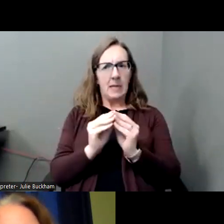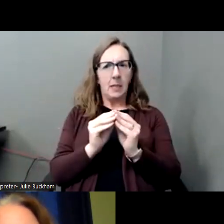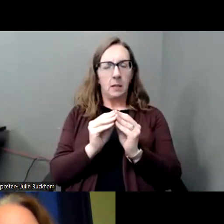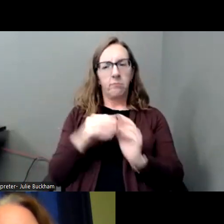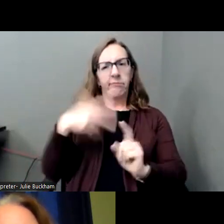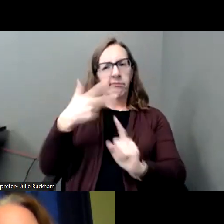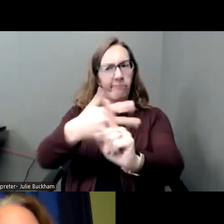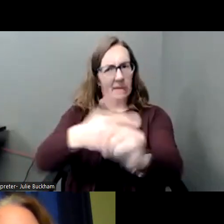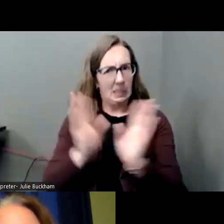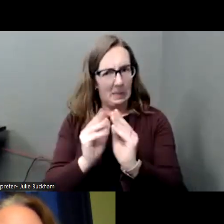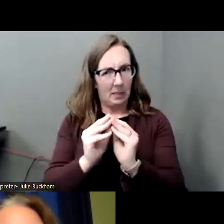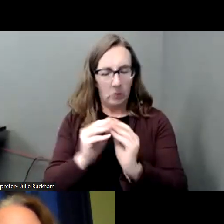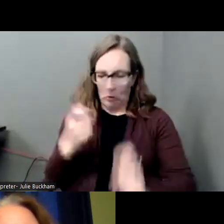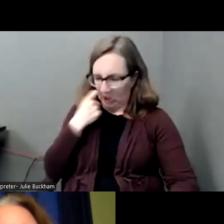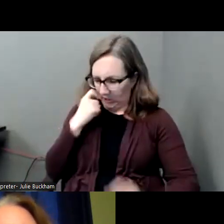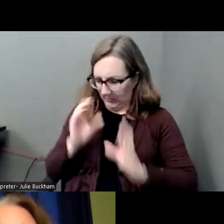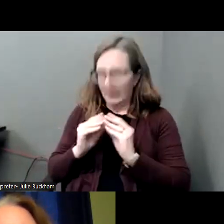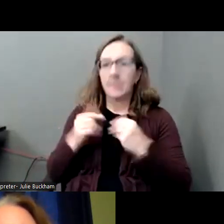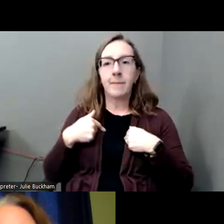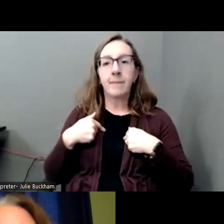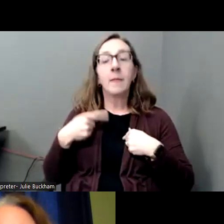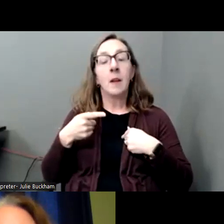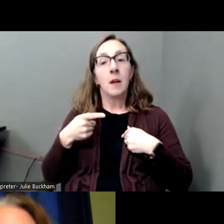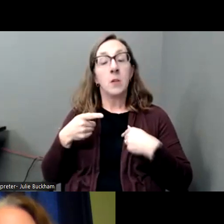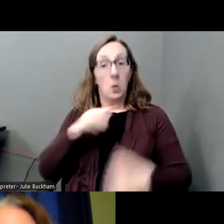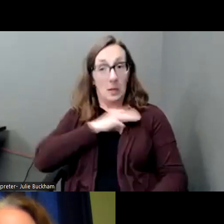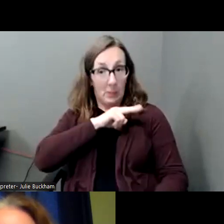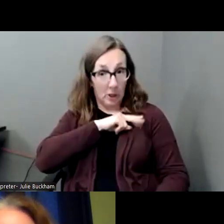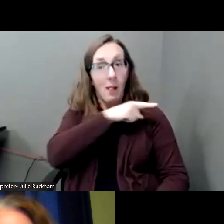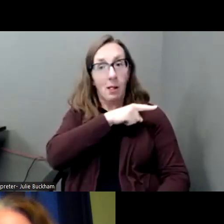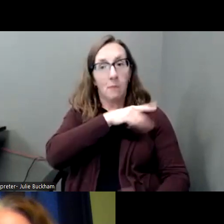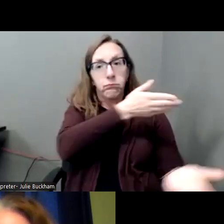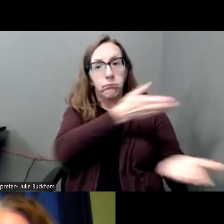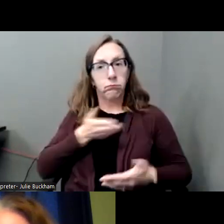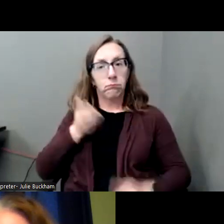meeting, Michelle arranged for our members to have a training and a